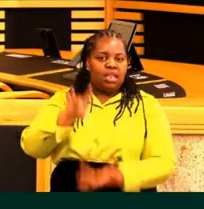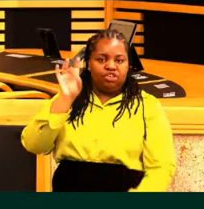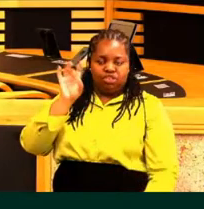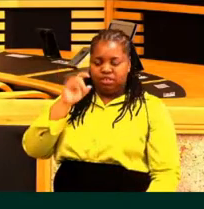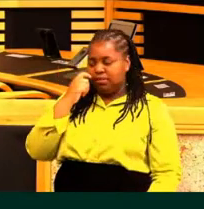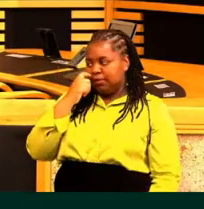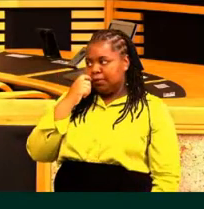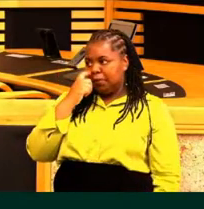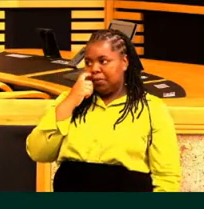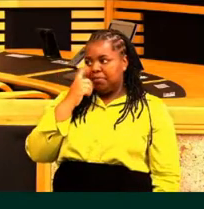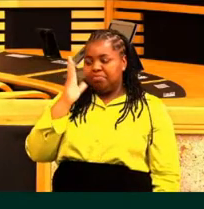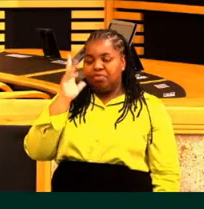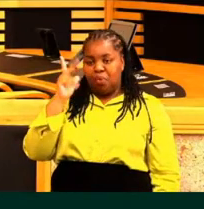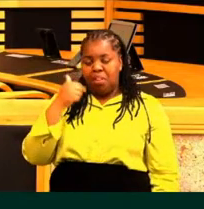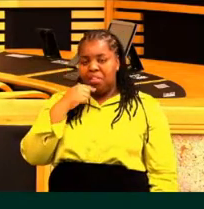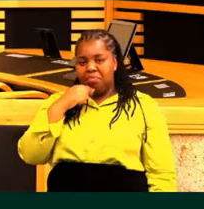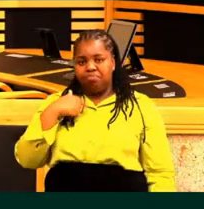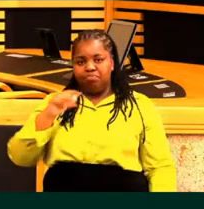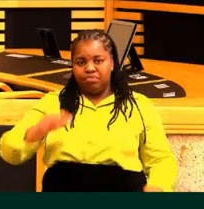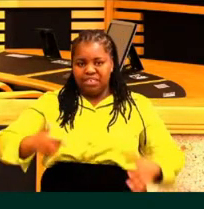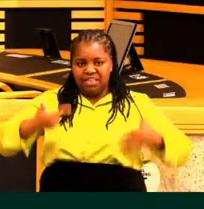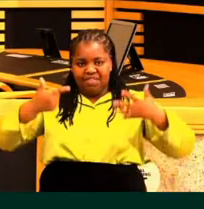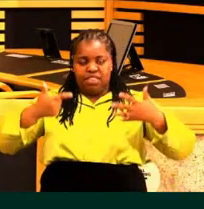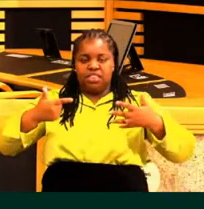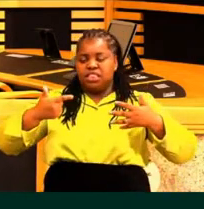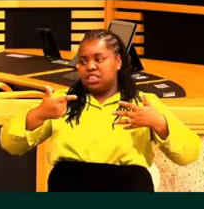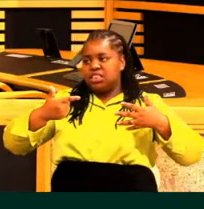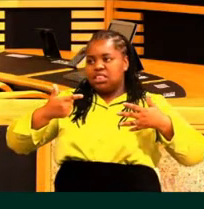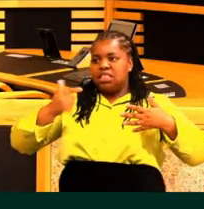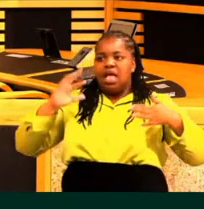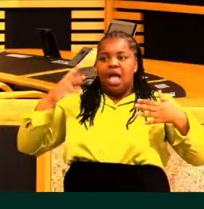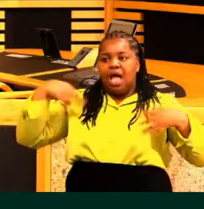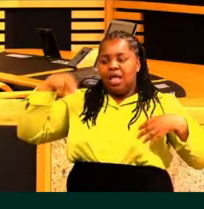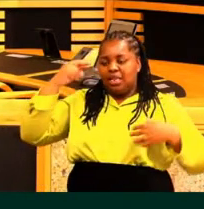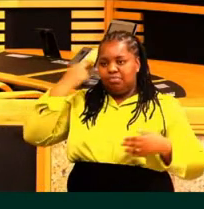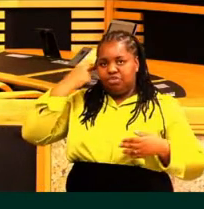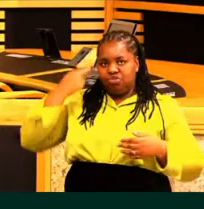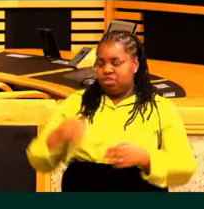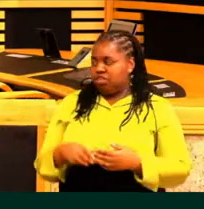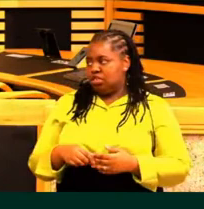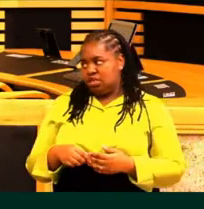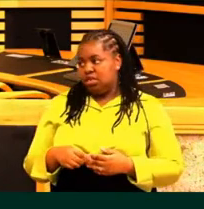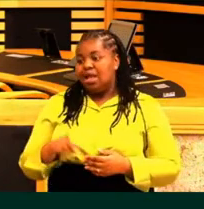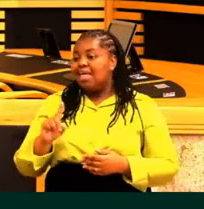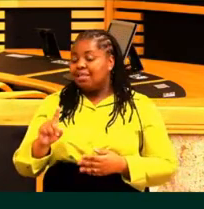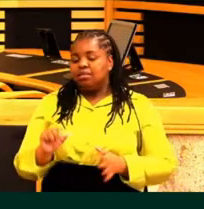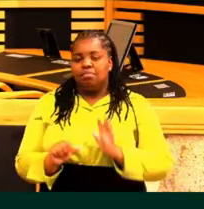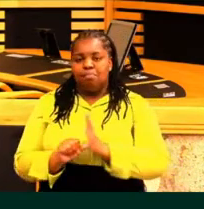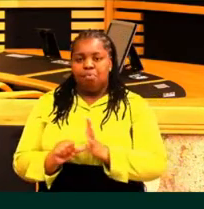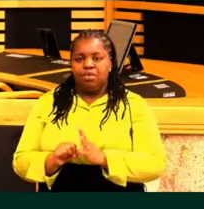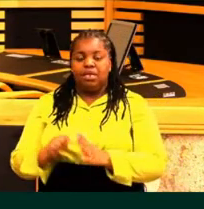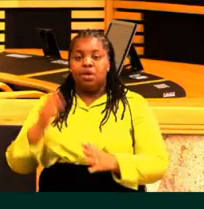is seventh Administration foreign